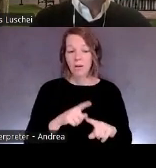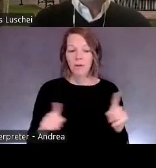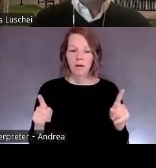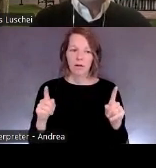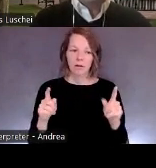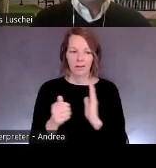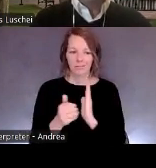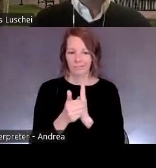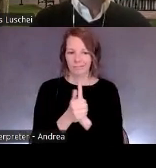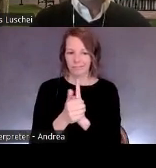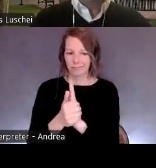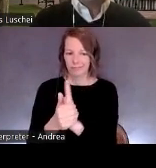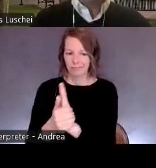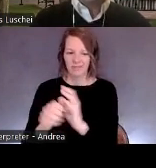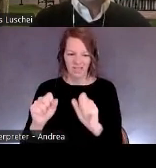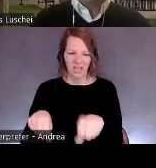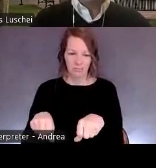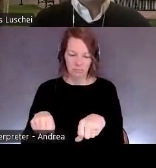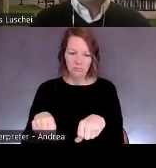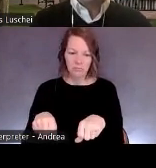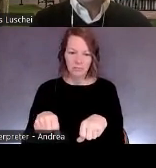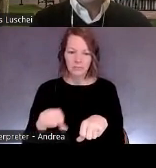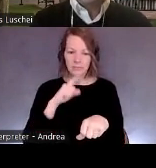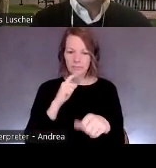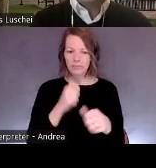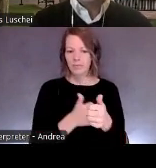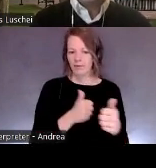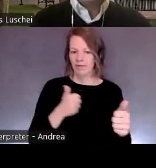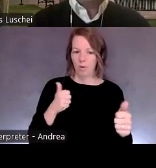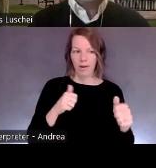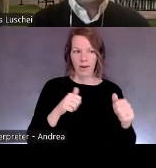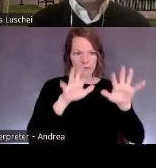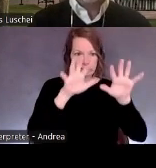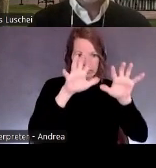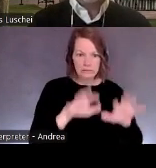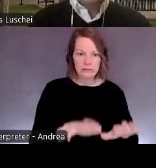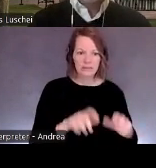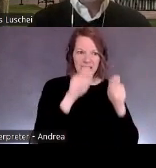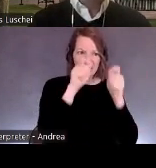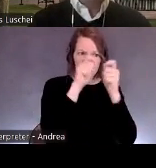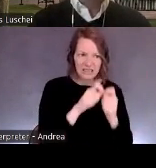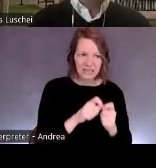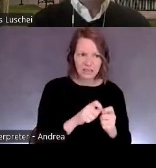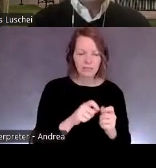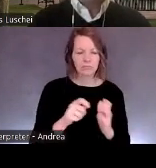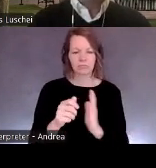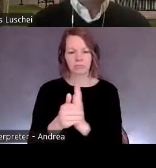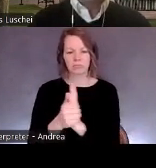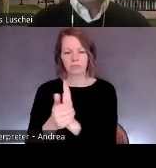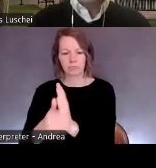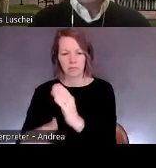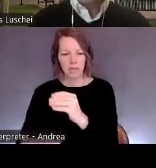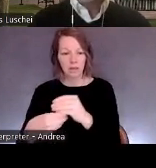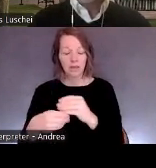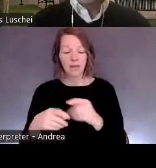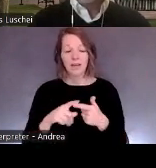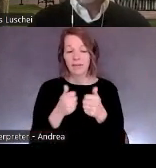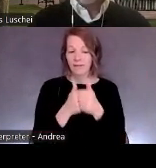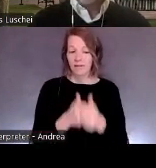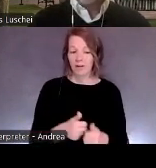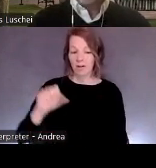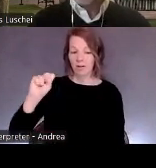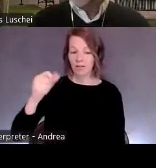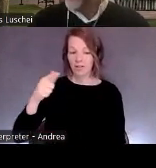those appendices also to avoid overloading the text with excessive detail. And be sure to follow SAGE guidelines for the